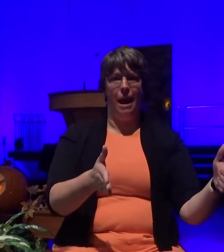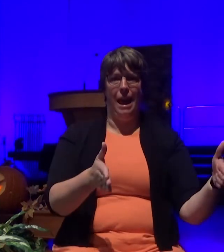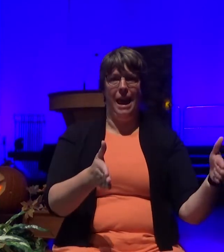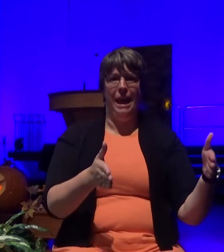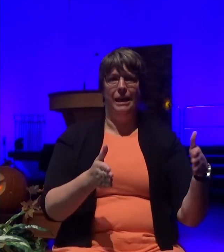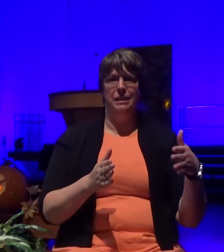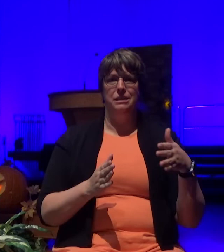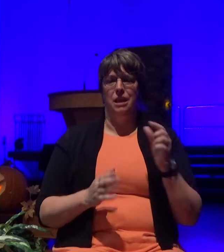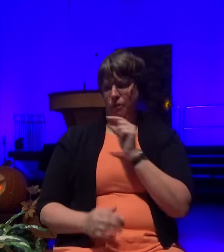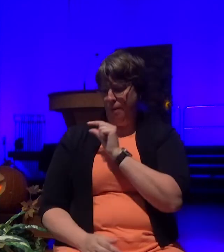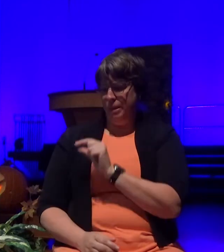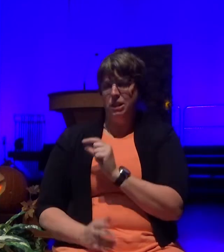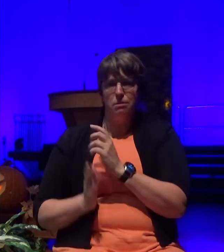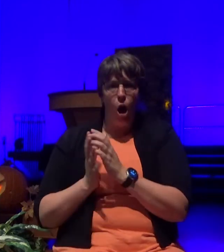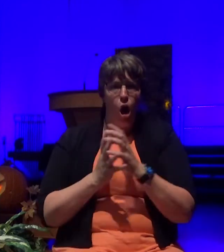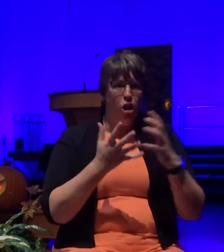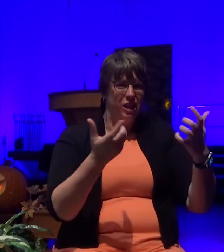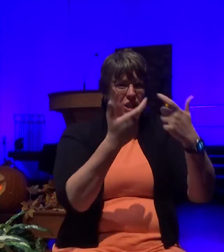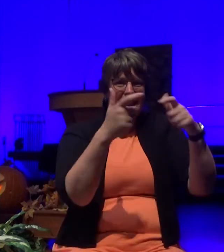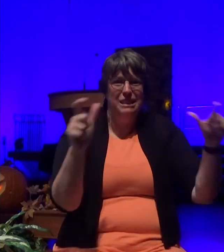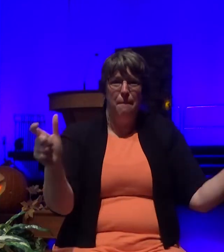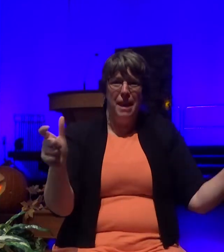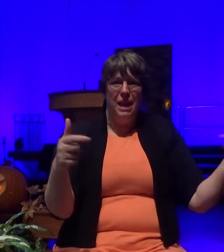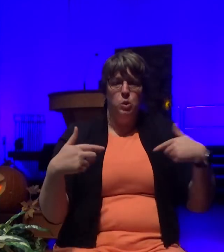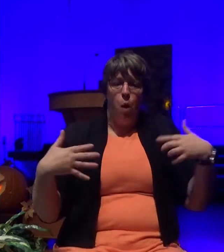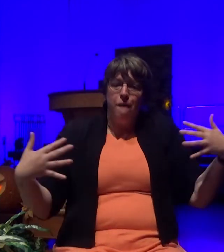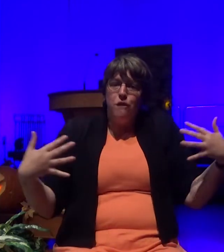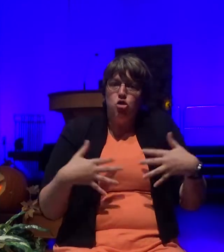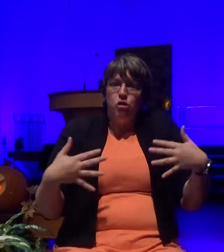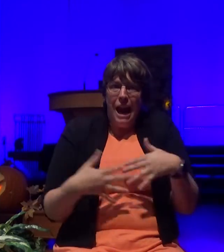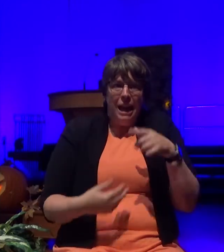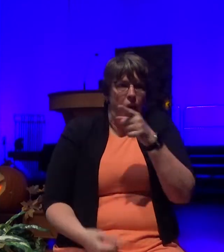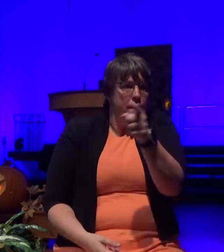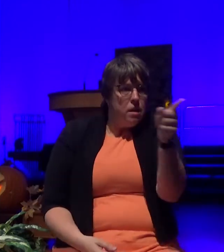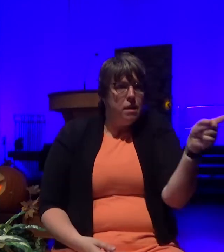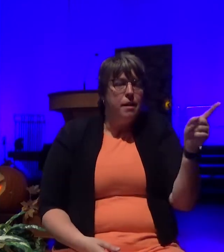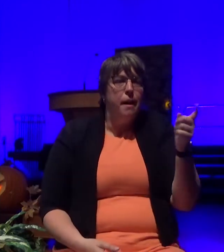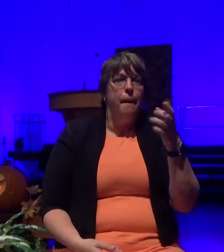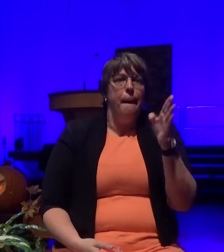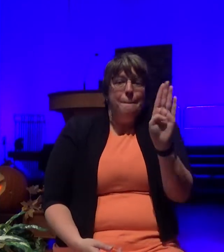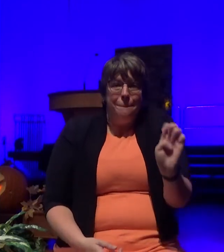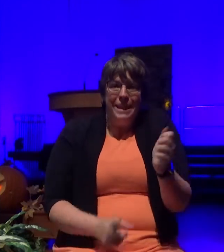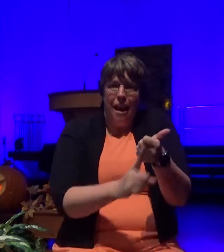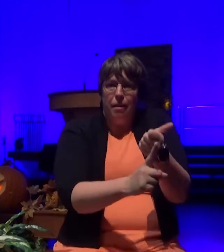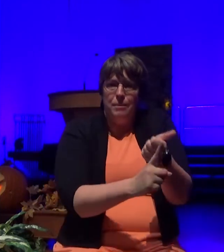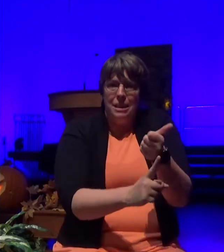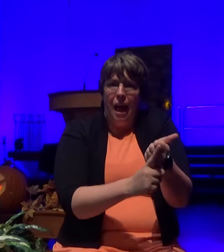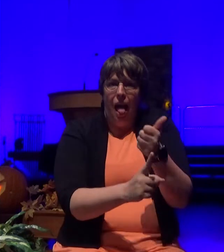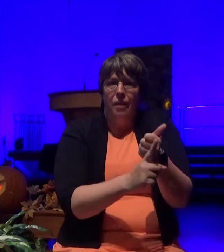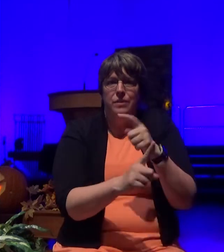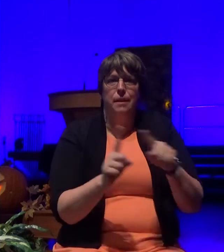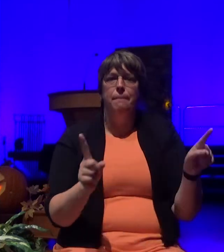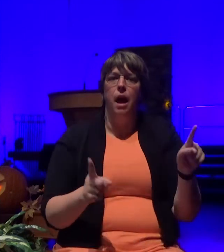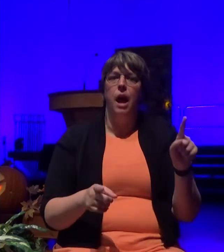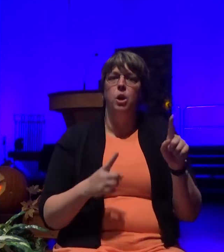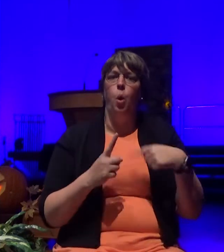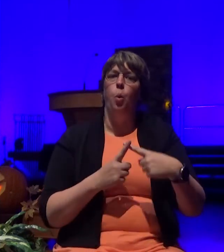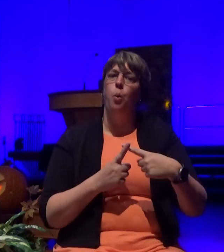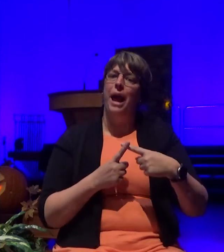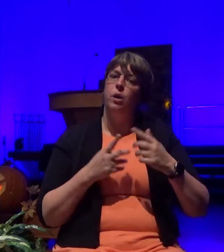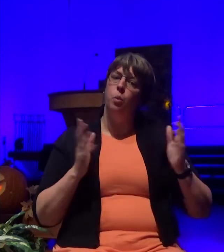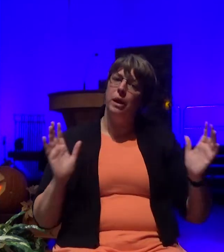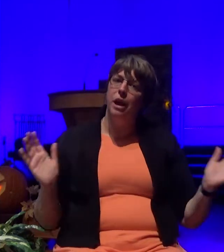people being their unique selves. But when we cultivate it in ourselves and we cultivate it in others and